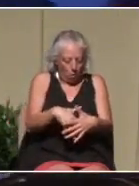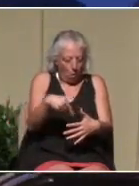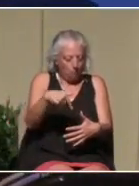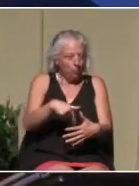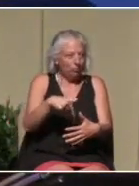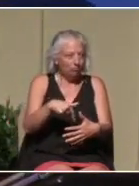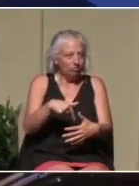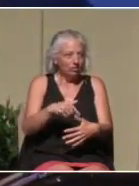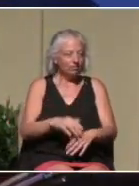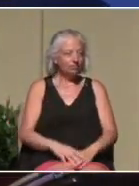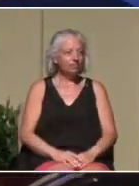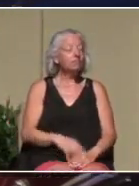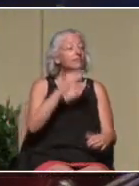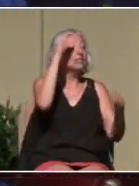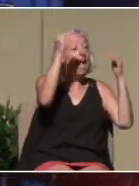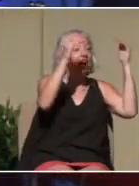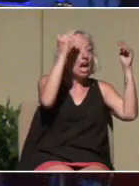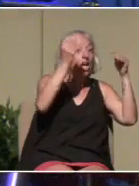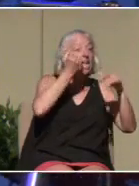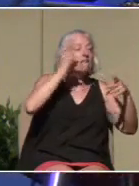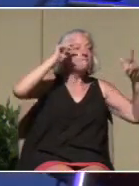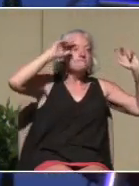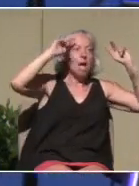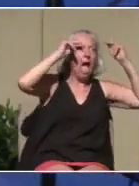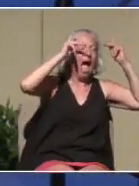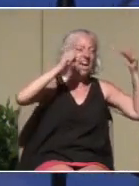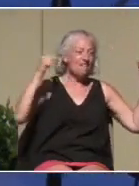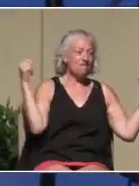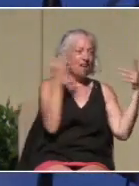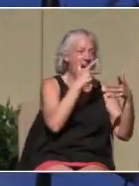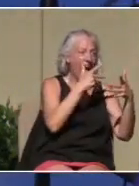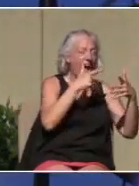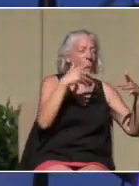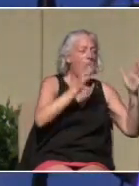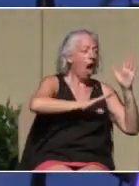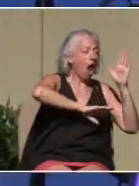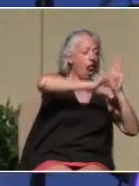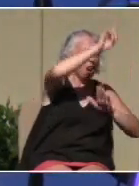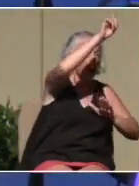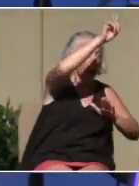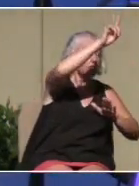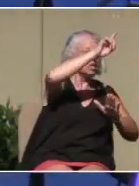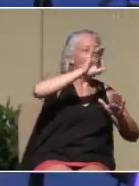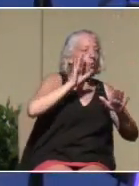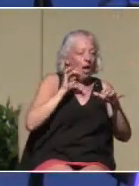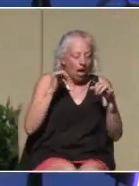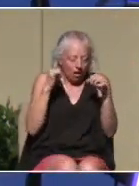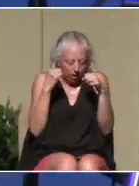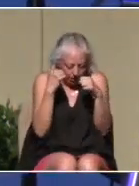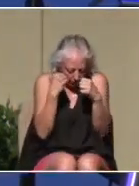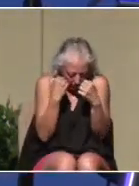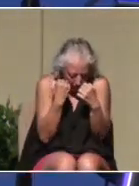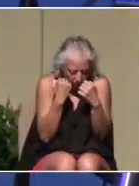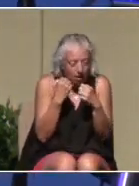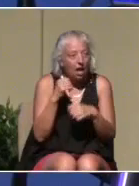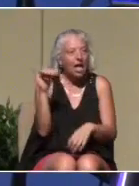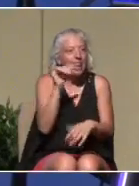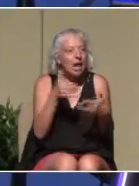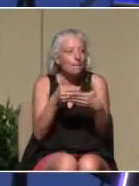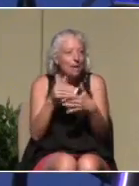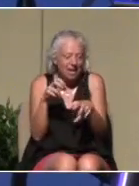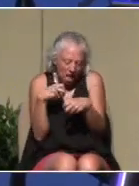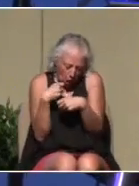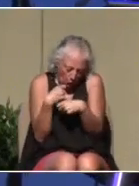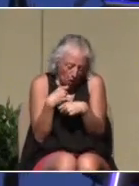Adults, if they are panicked enough or fearful enough, will go into a fetal position. Some